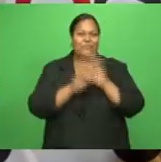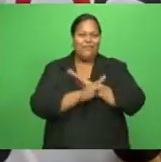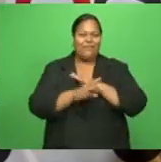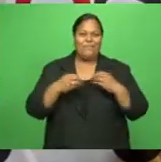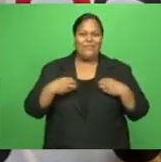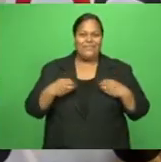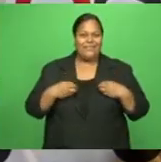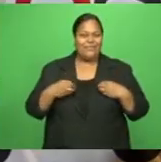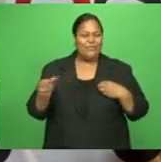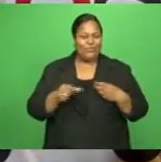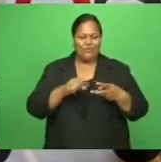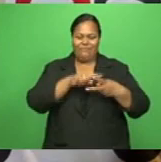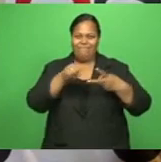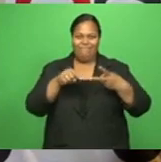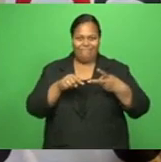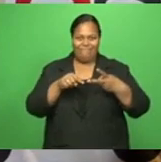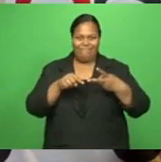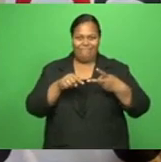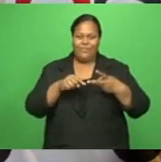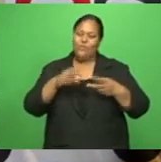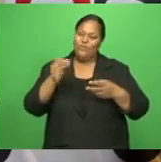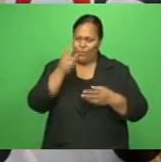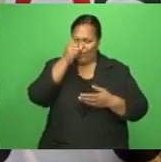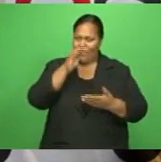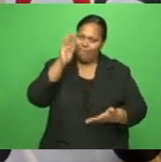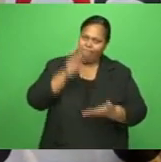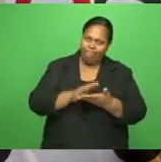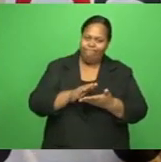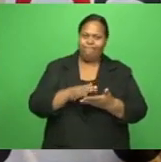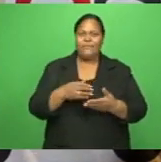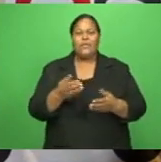unemployment. Although we will be taking, borrowing,